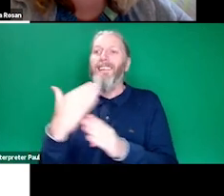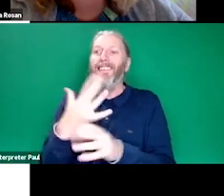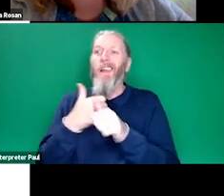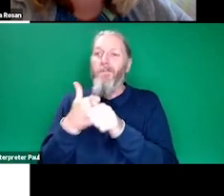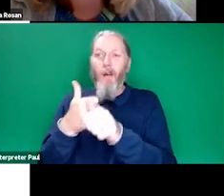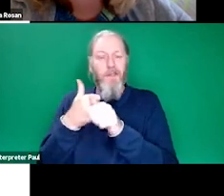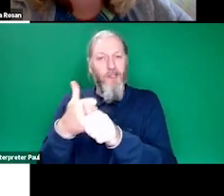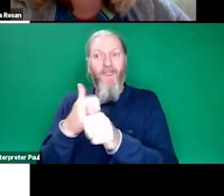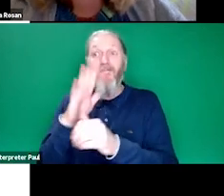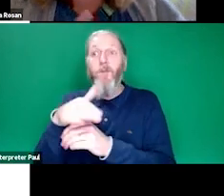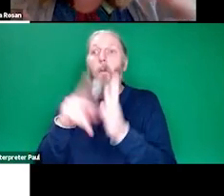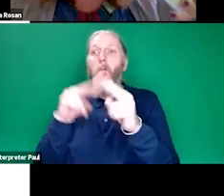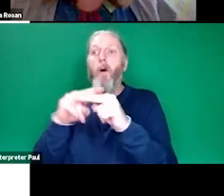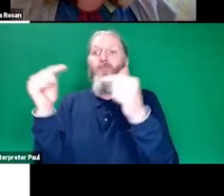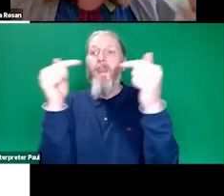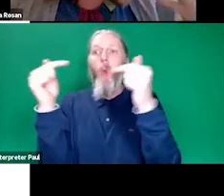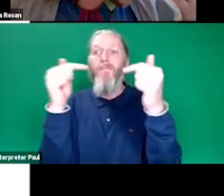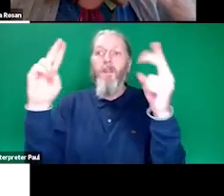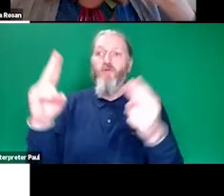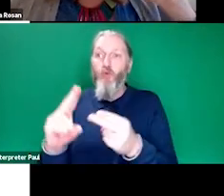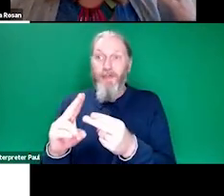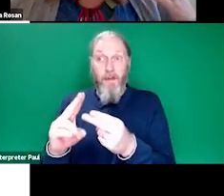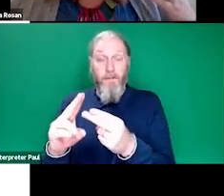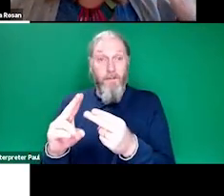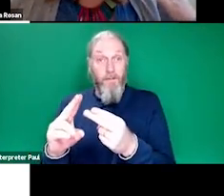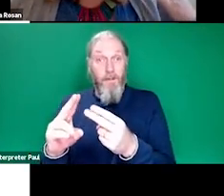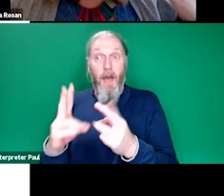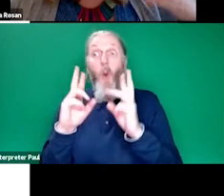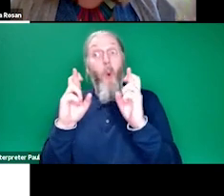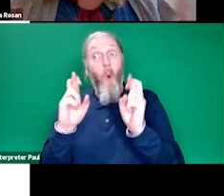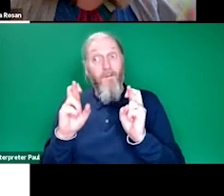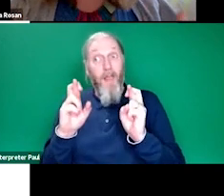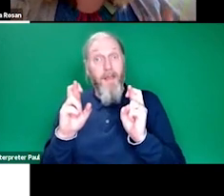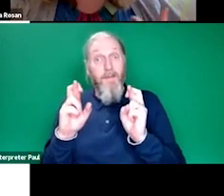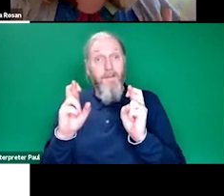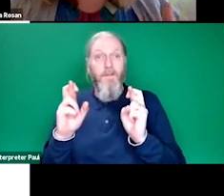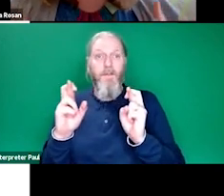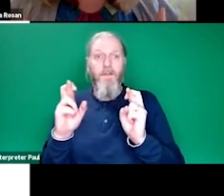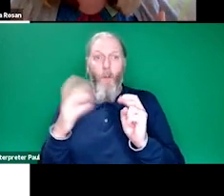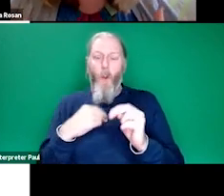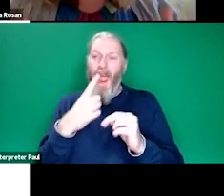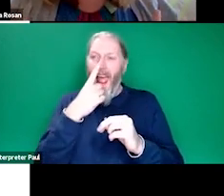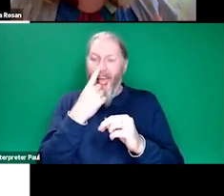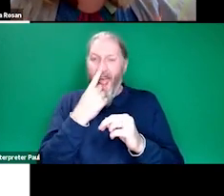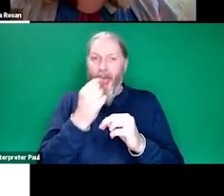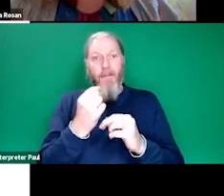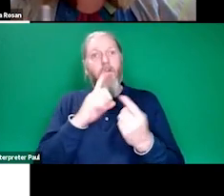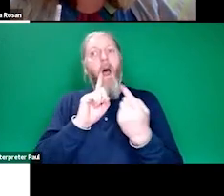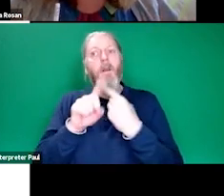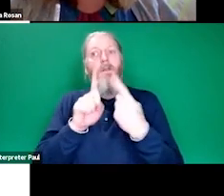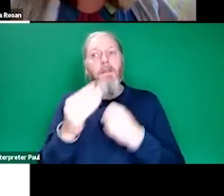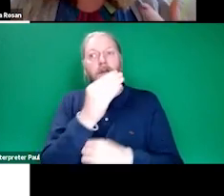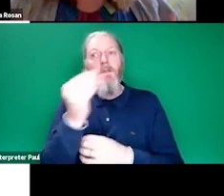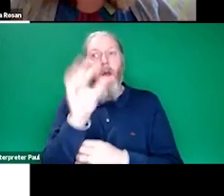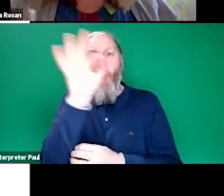So I think it'll be a really helpful event, and hopefully we'll speak to some of the questions people have had about how the Reducing